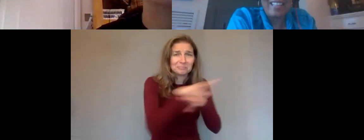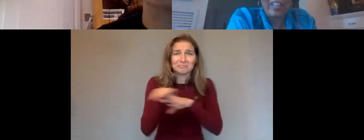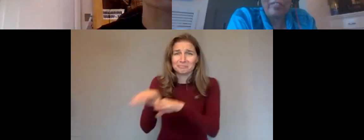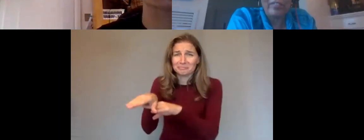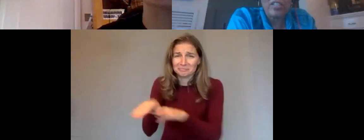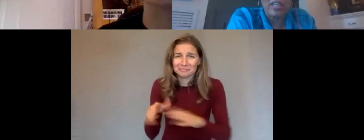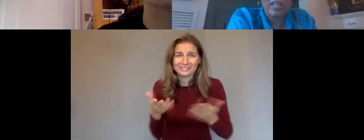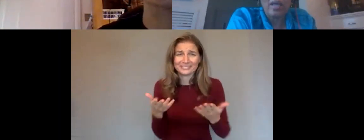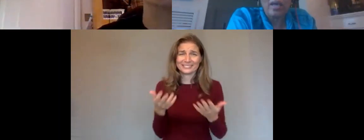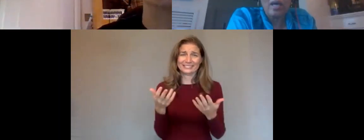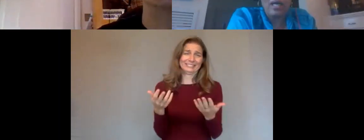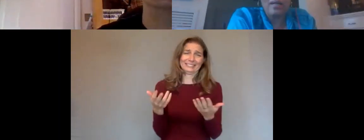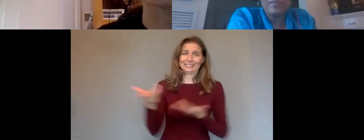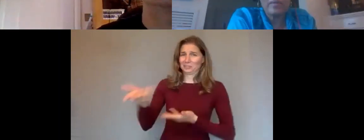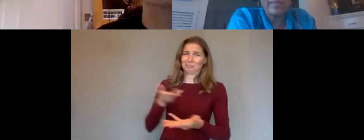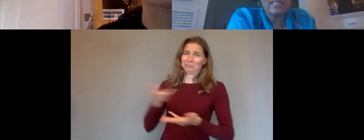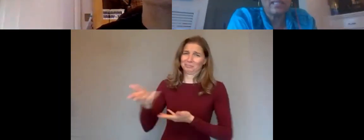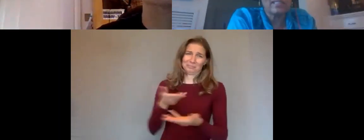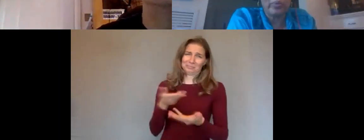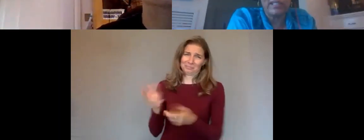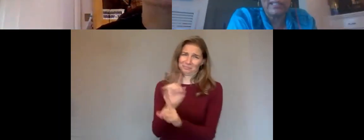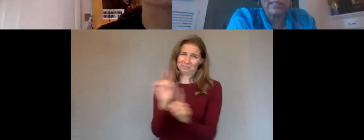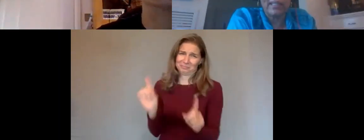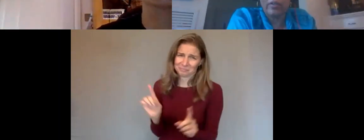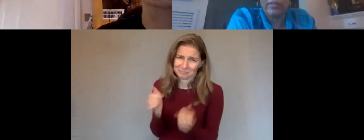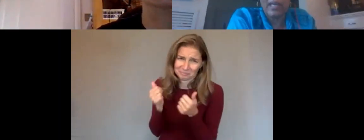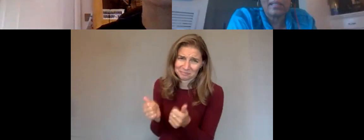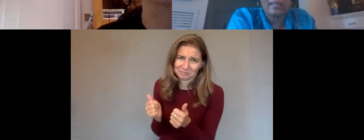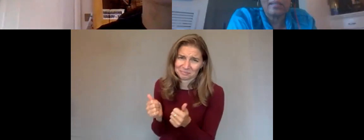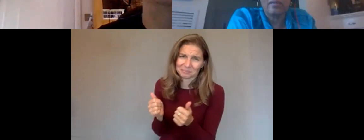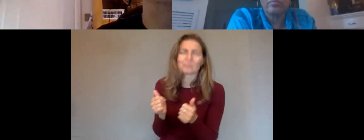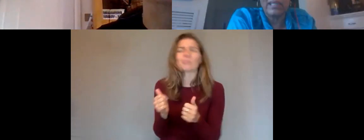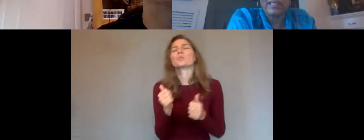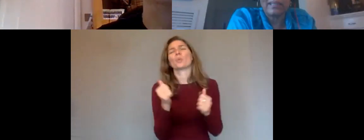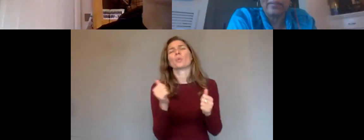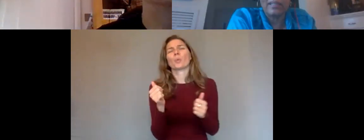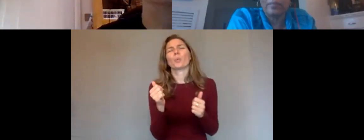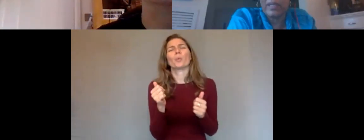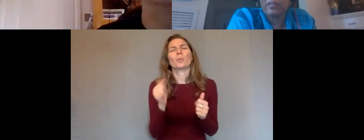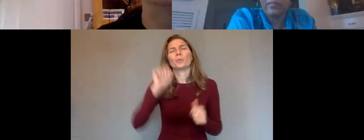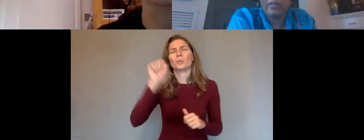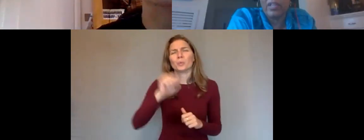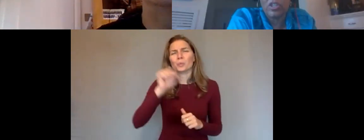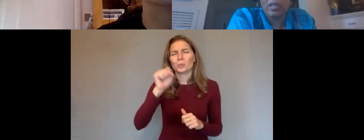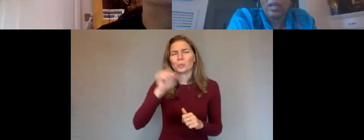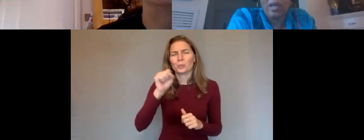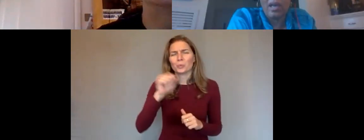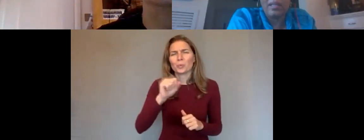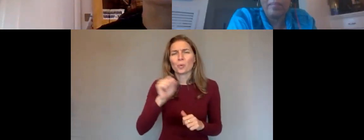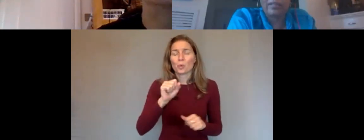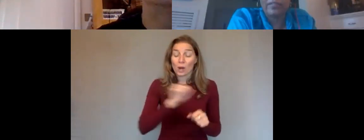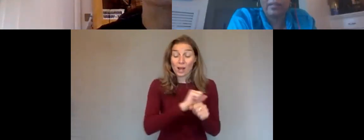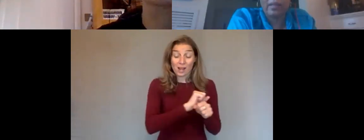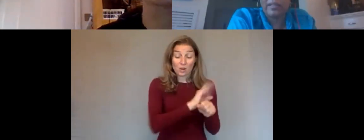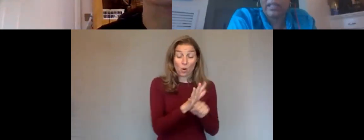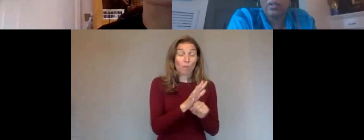this kind of a conversation. So, I mean, I think it's pretty clear that COVID has really accelerated the pace of innovation and